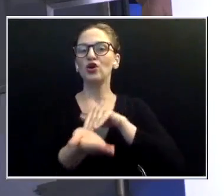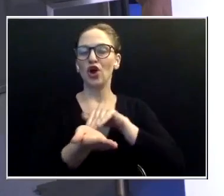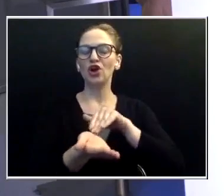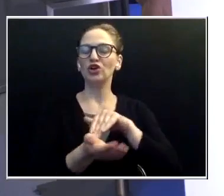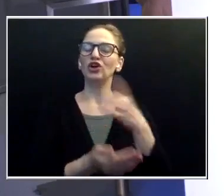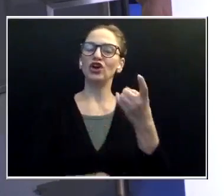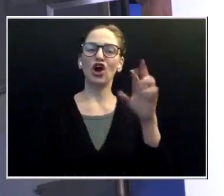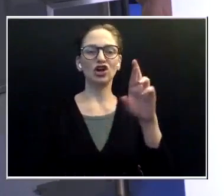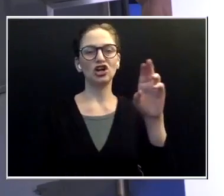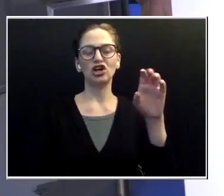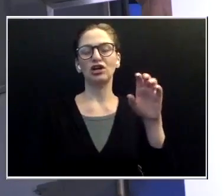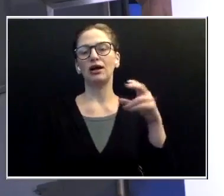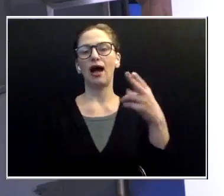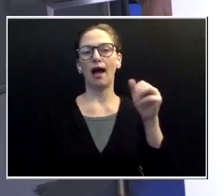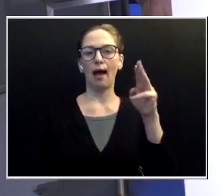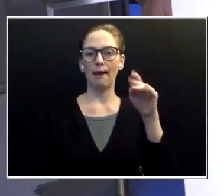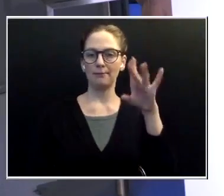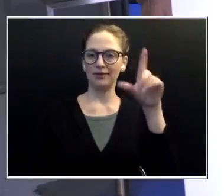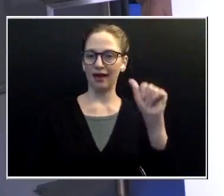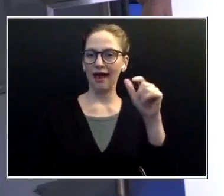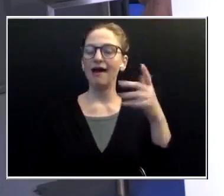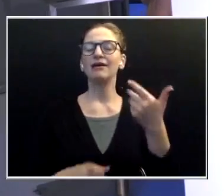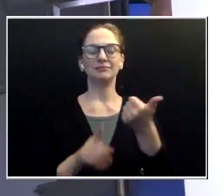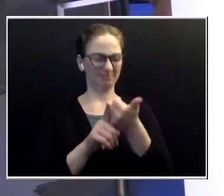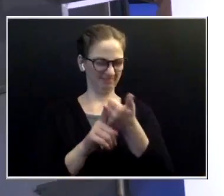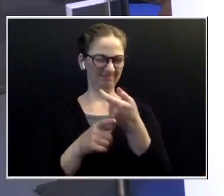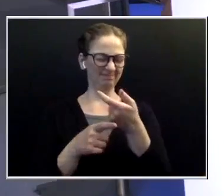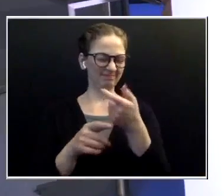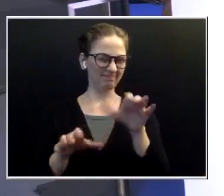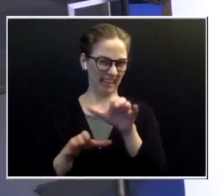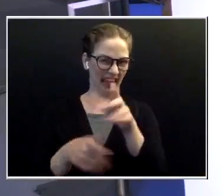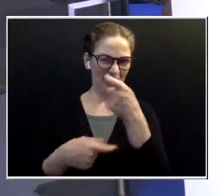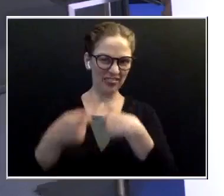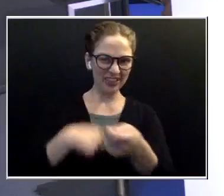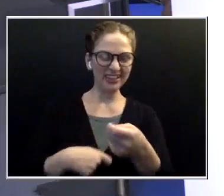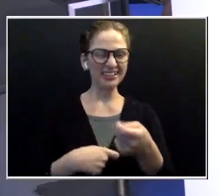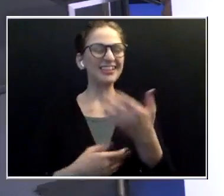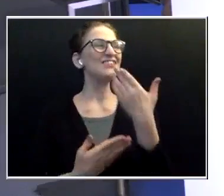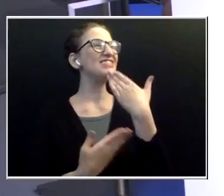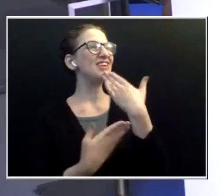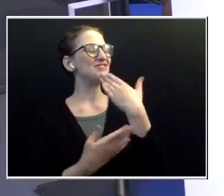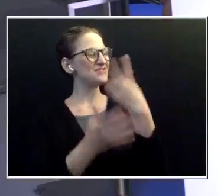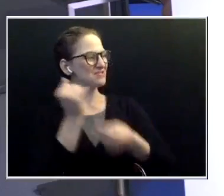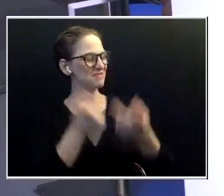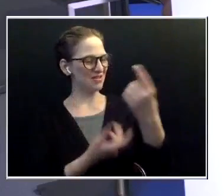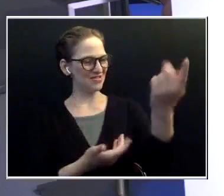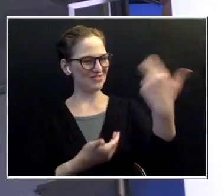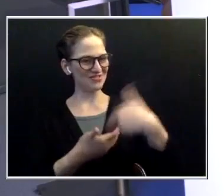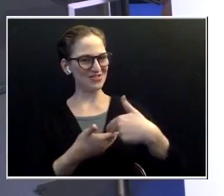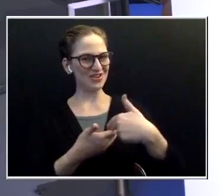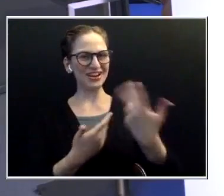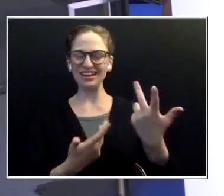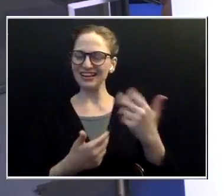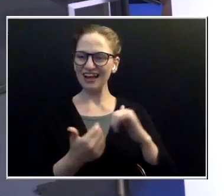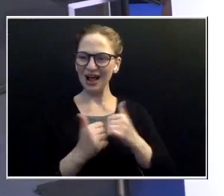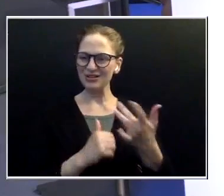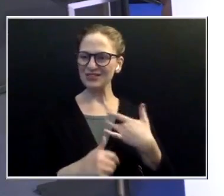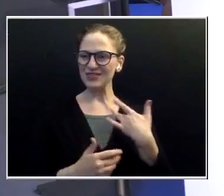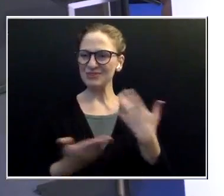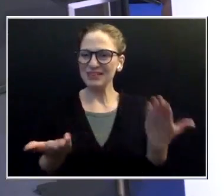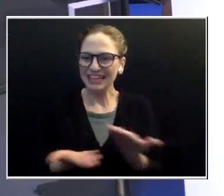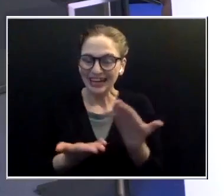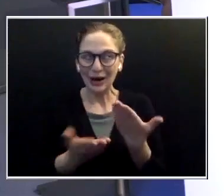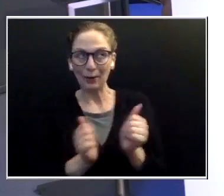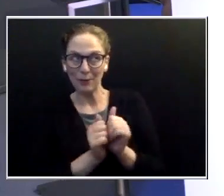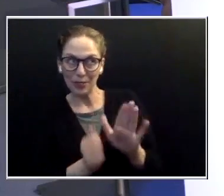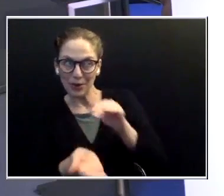Courtney's transplant. Good to have you both here. Courtney, how are you doing, and how's it like to be here with your doc? It's great. I'm so glad he